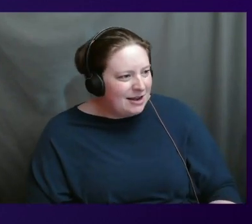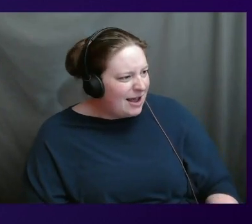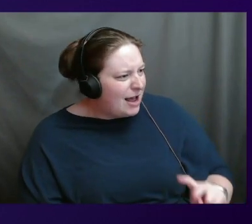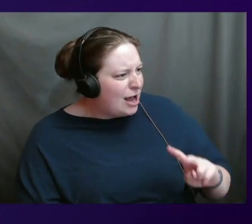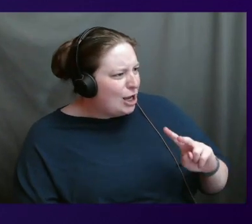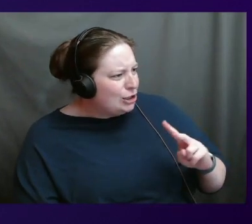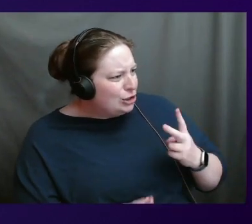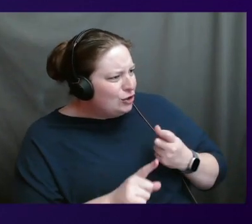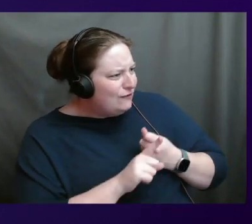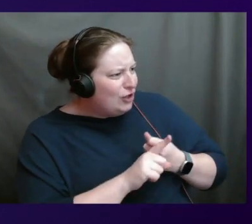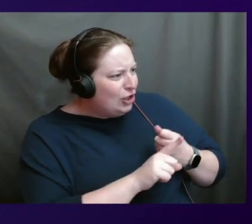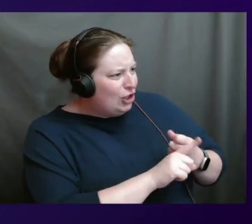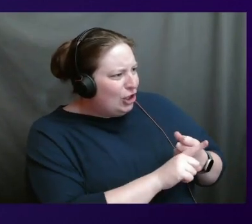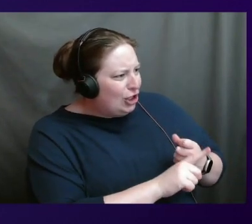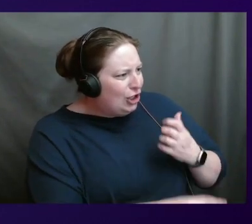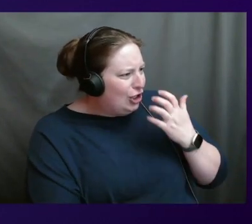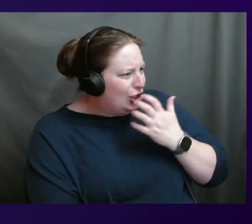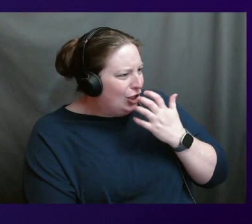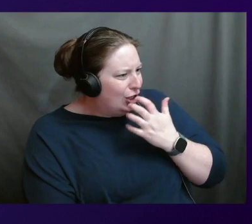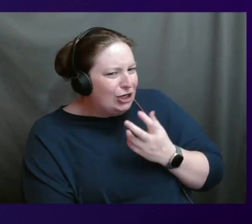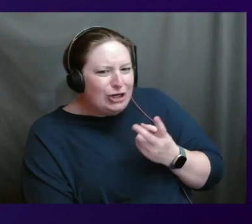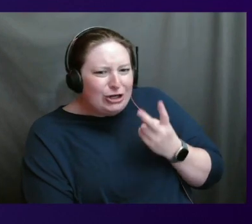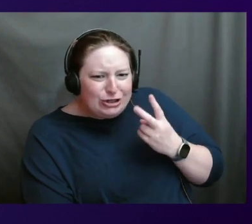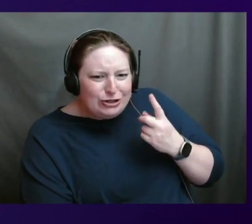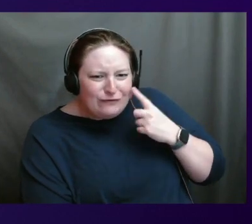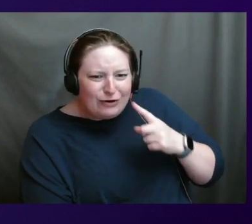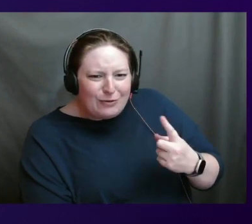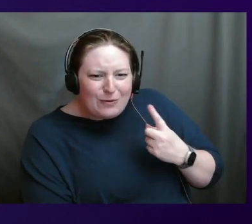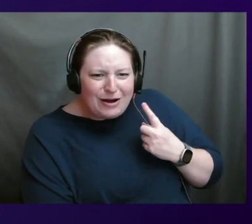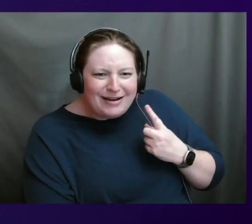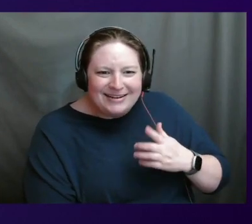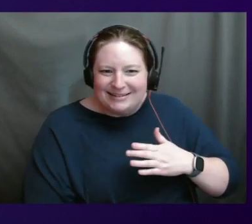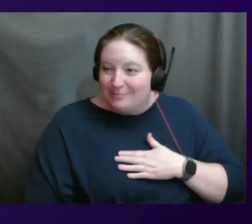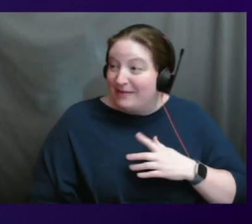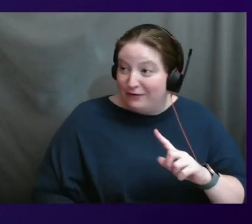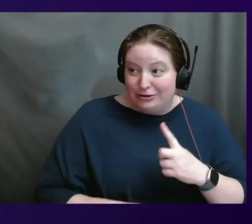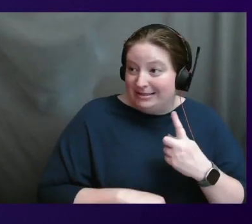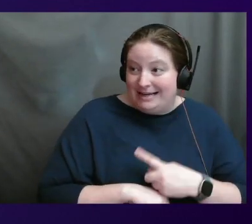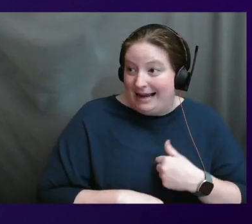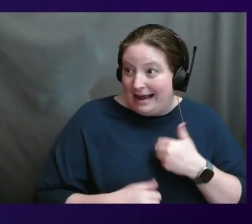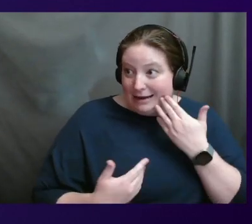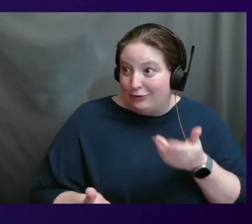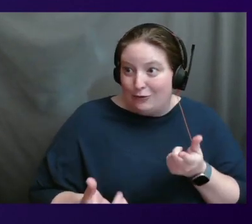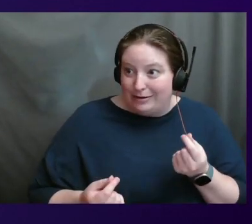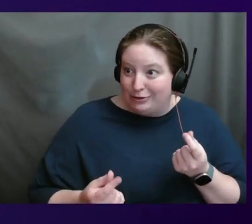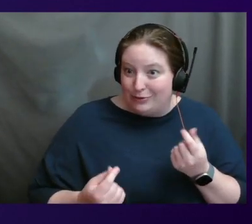did. He did. Yeah. 2 for 1 It's, right there? it's my first day. I don't know what I'm doing.